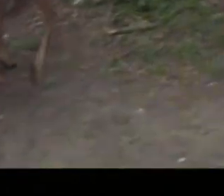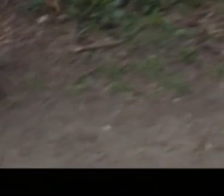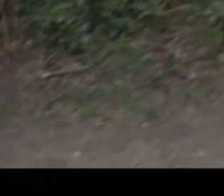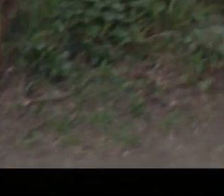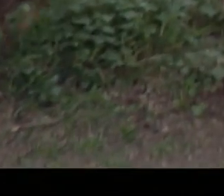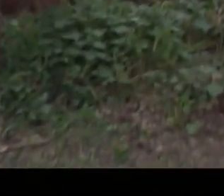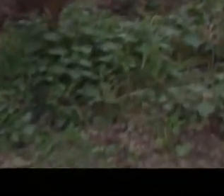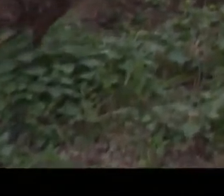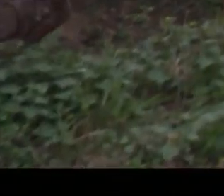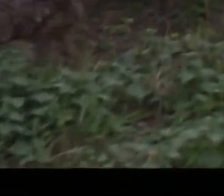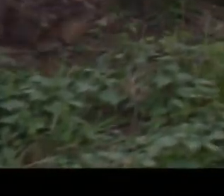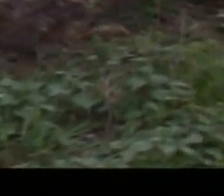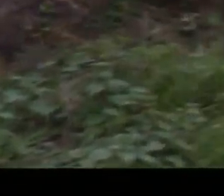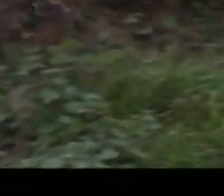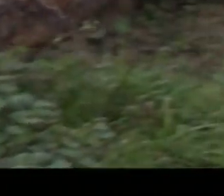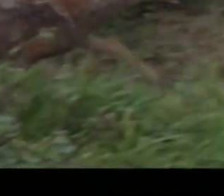running free.